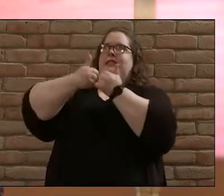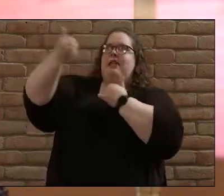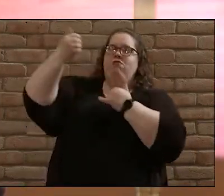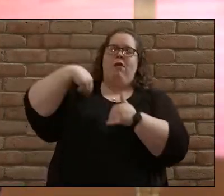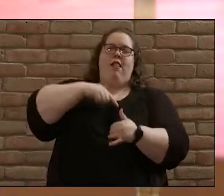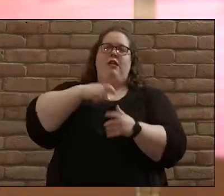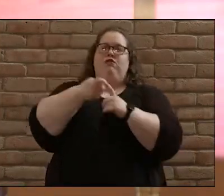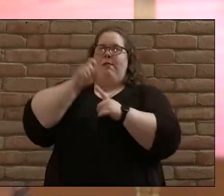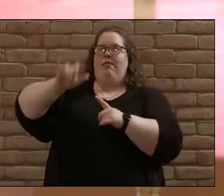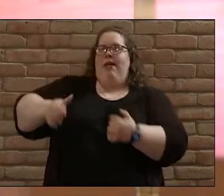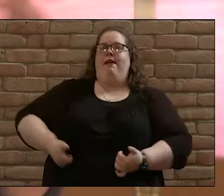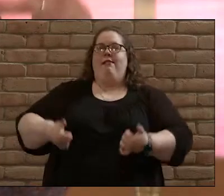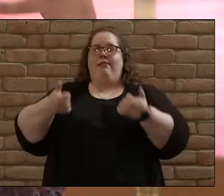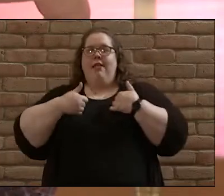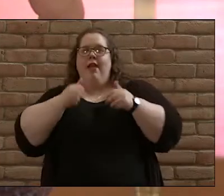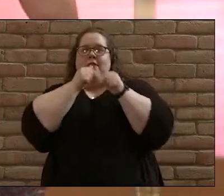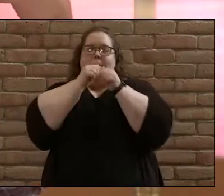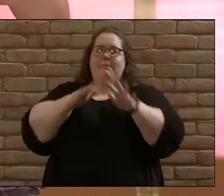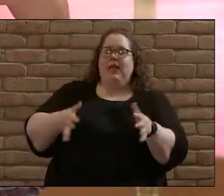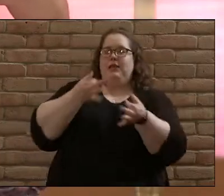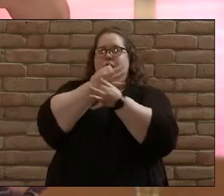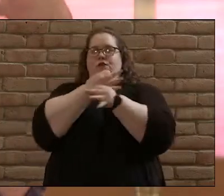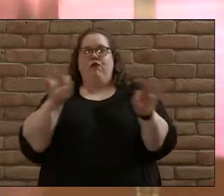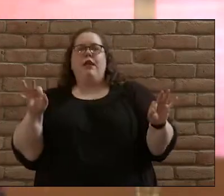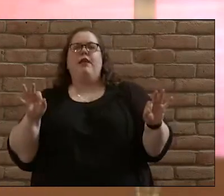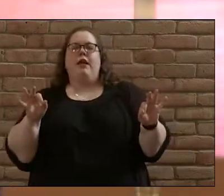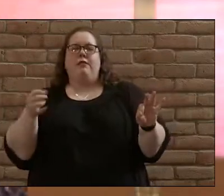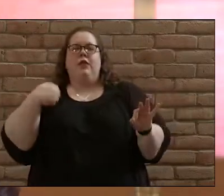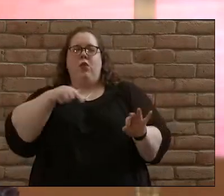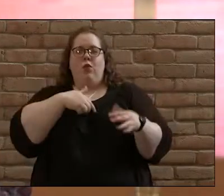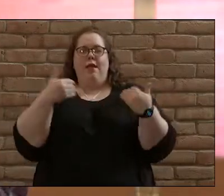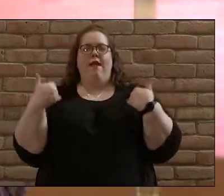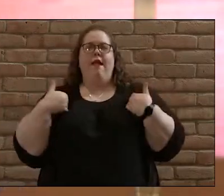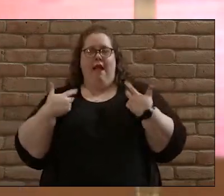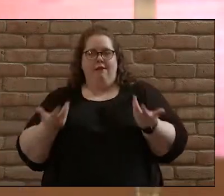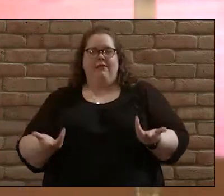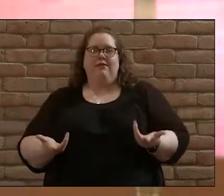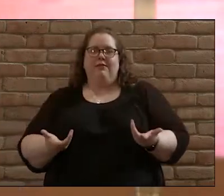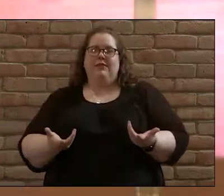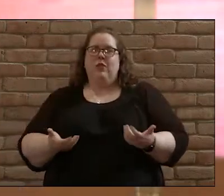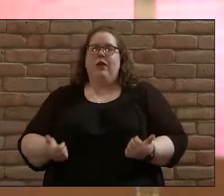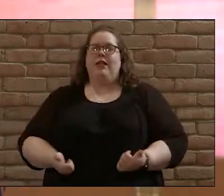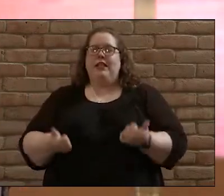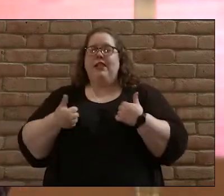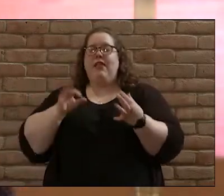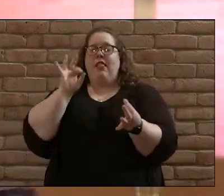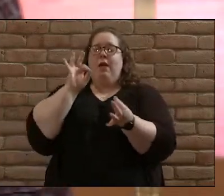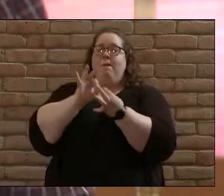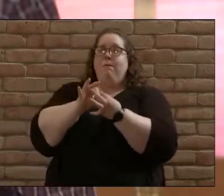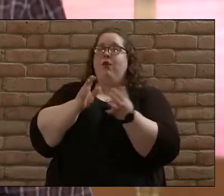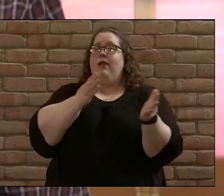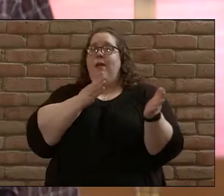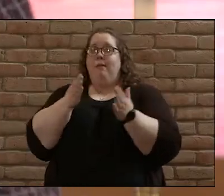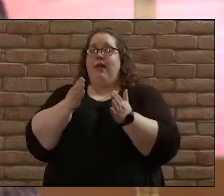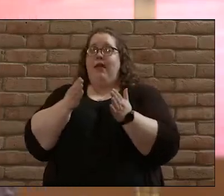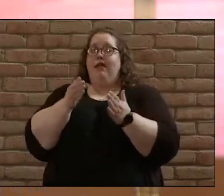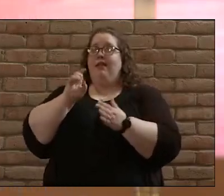freedom that we have living in the will, the perfect will of God.